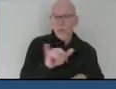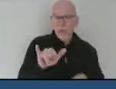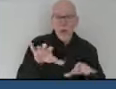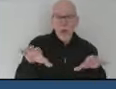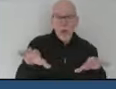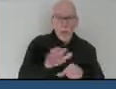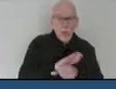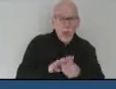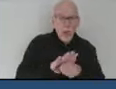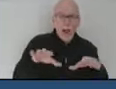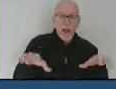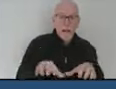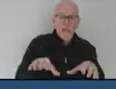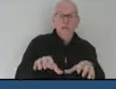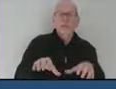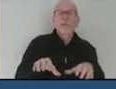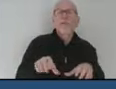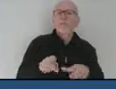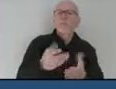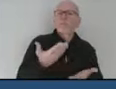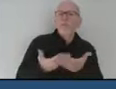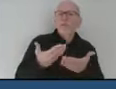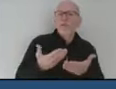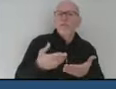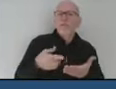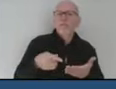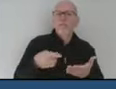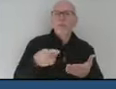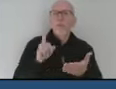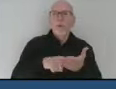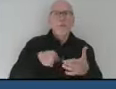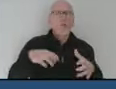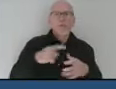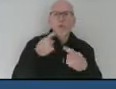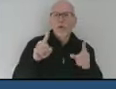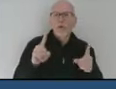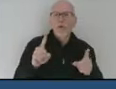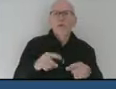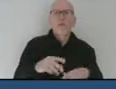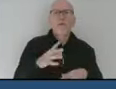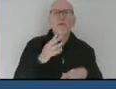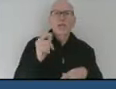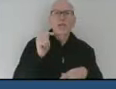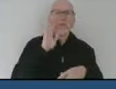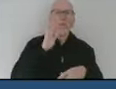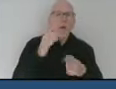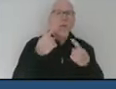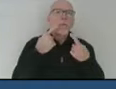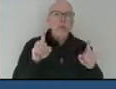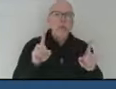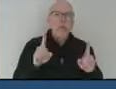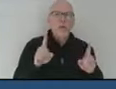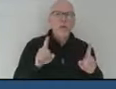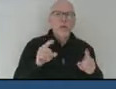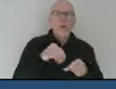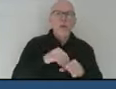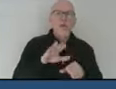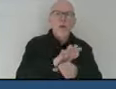actions are proof that this is working and will work in that